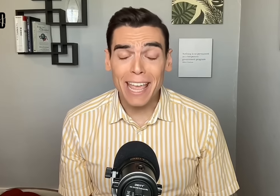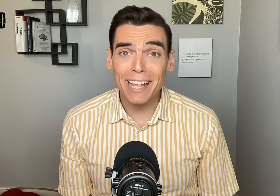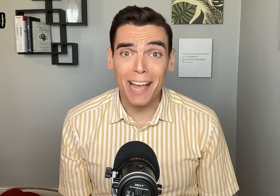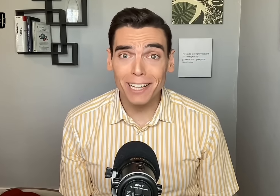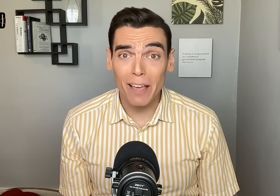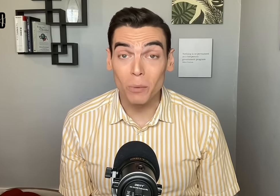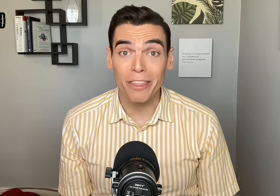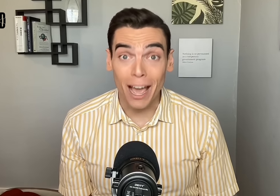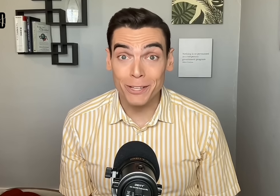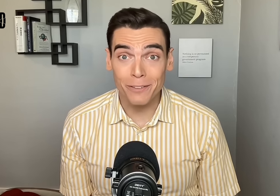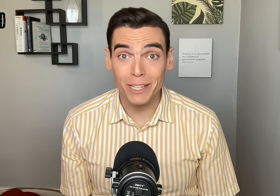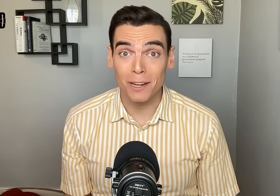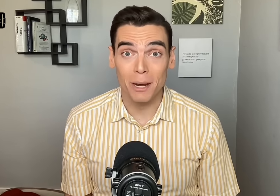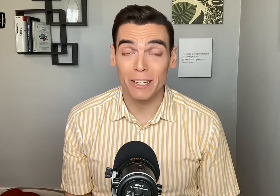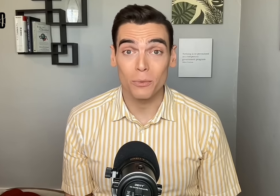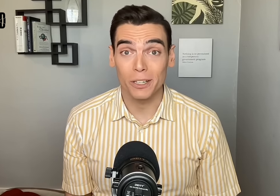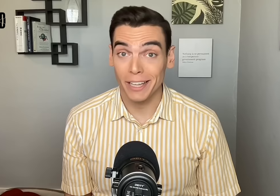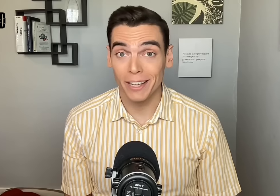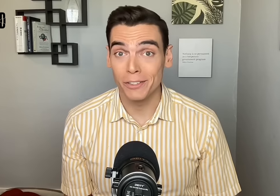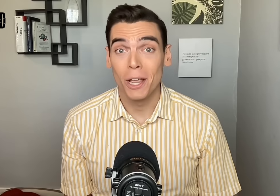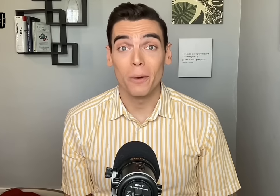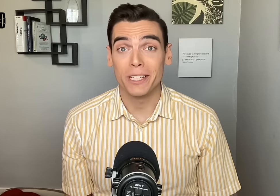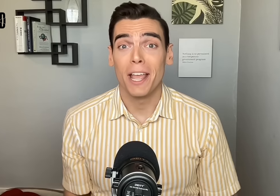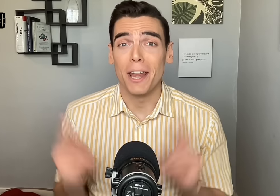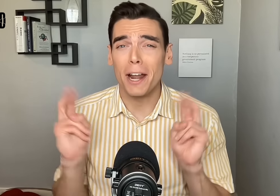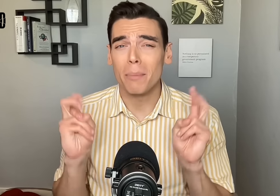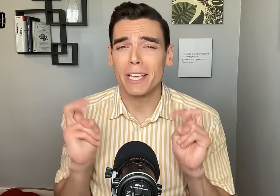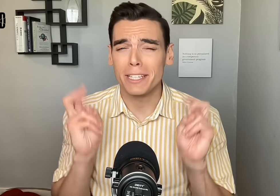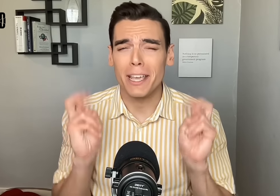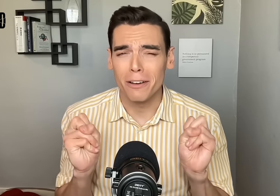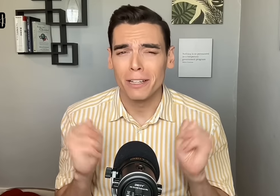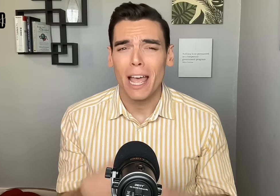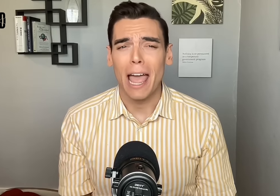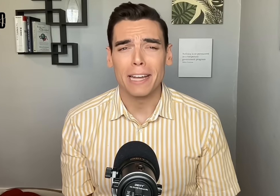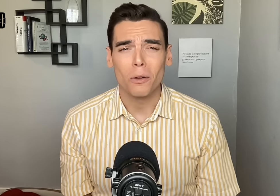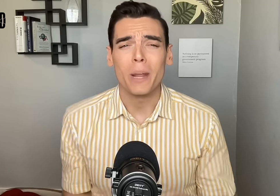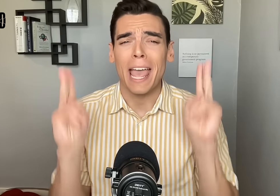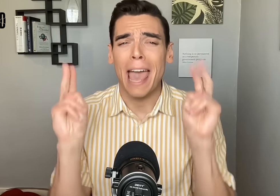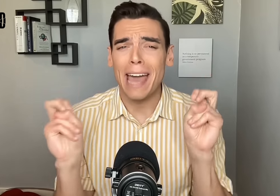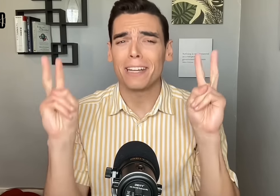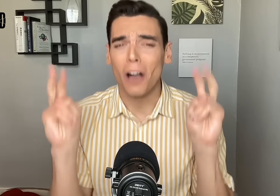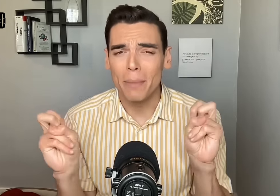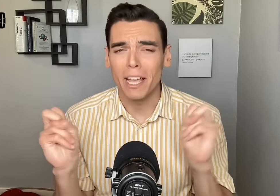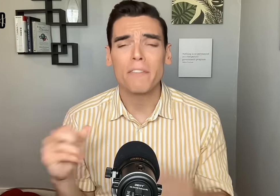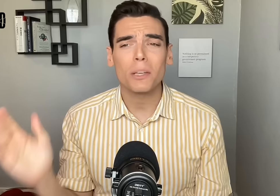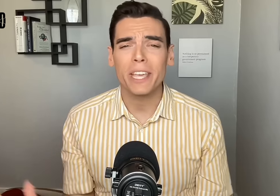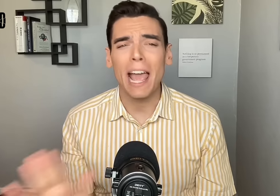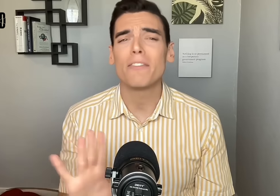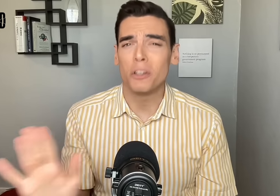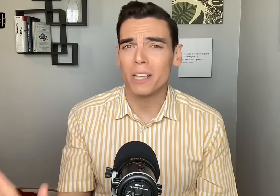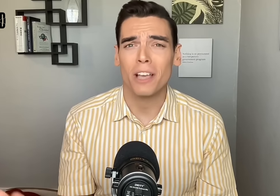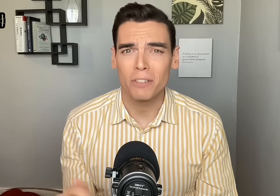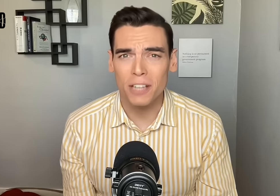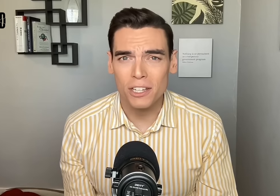to say that 9/11, where thousands of innocent Americans were killed, was not a big deal and we had it coming. Obviously, we